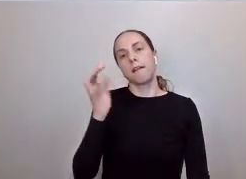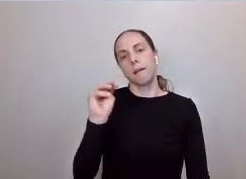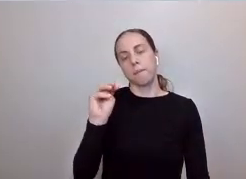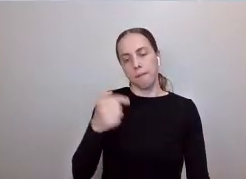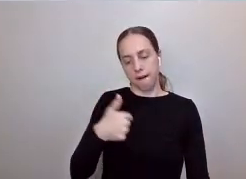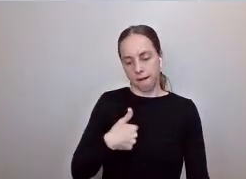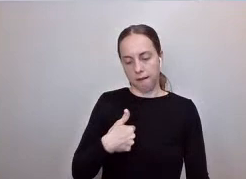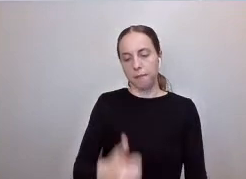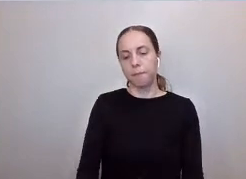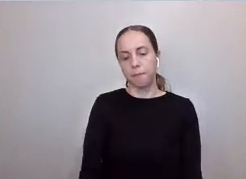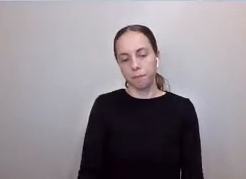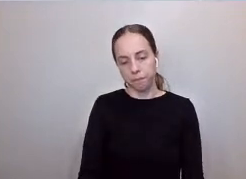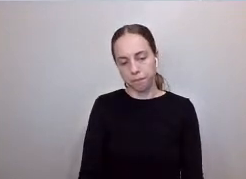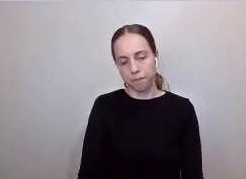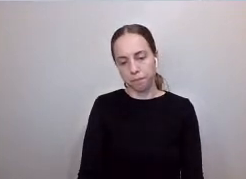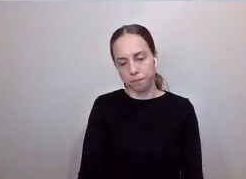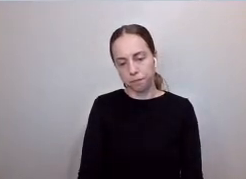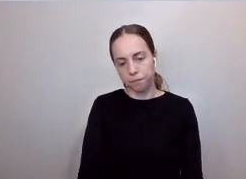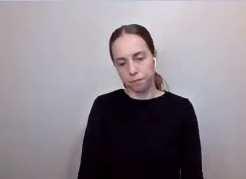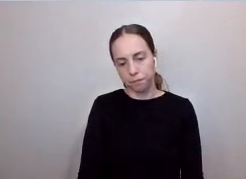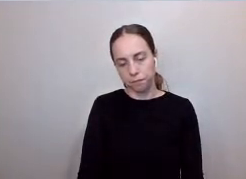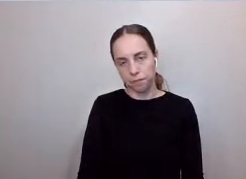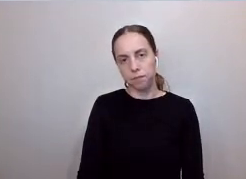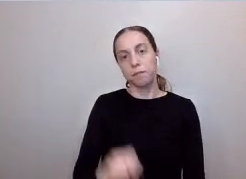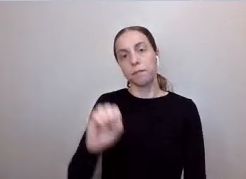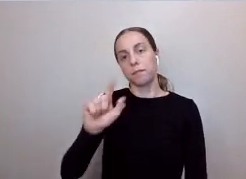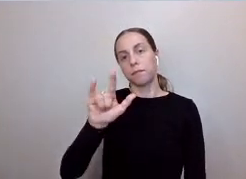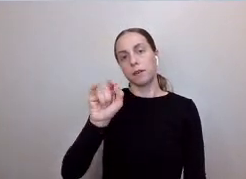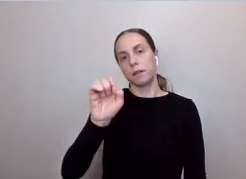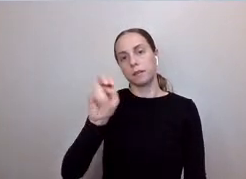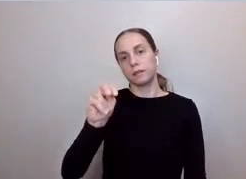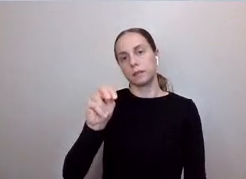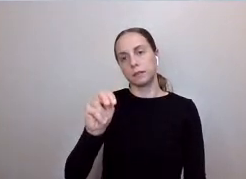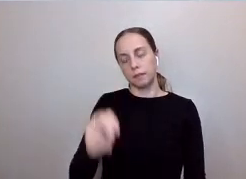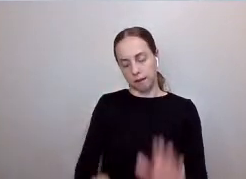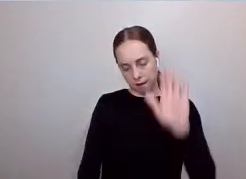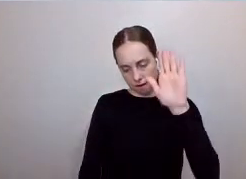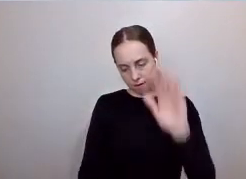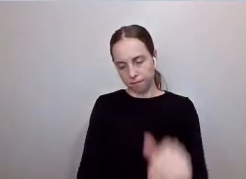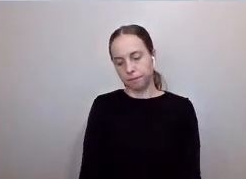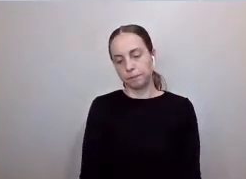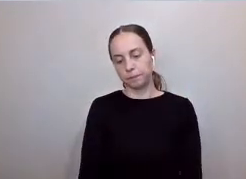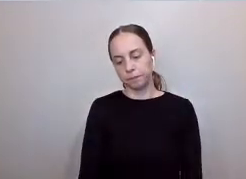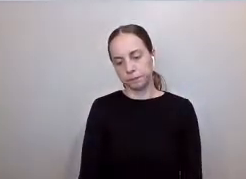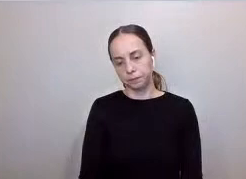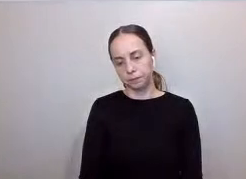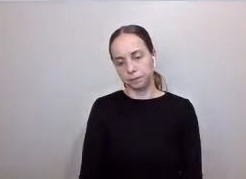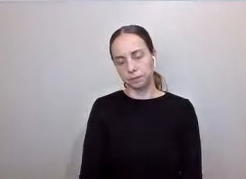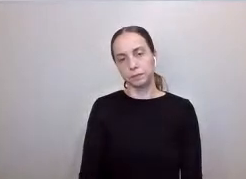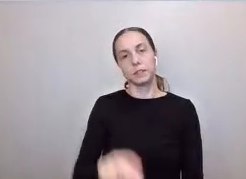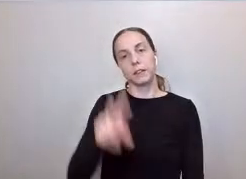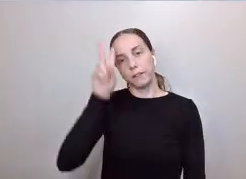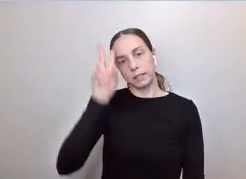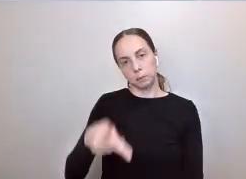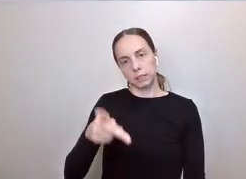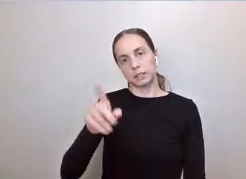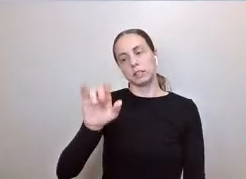Councilmember Ellison. Aye. Vice President Jenkins. Nay.